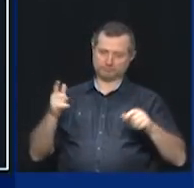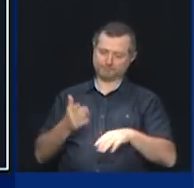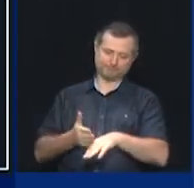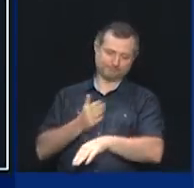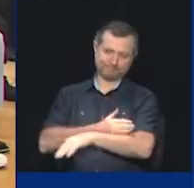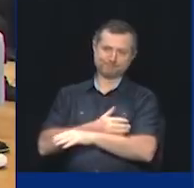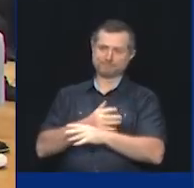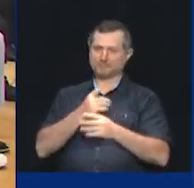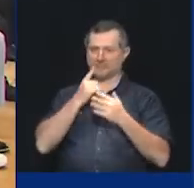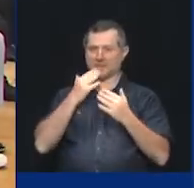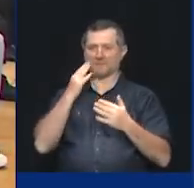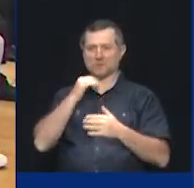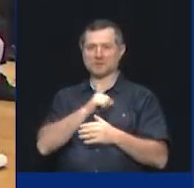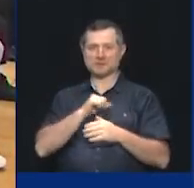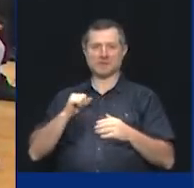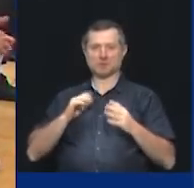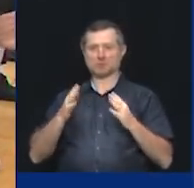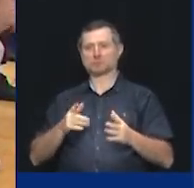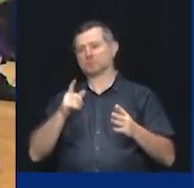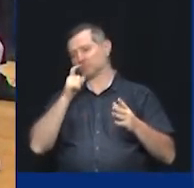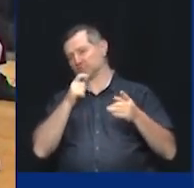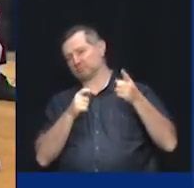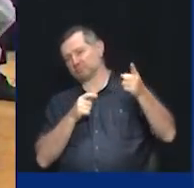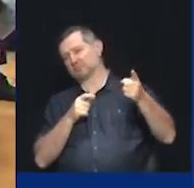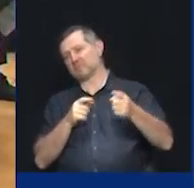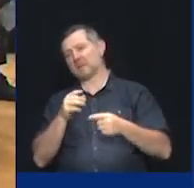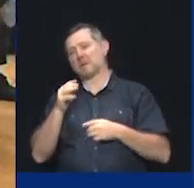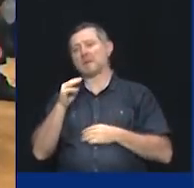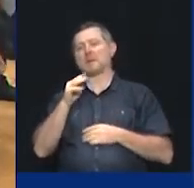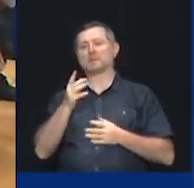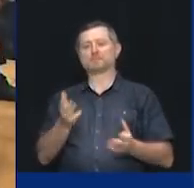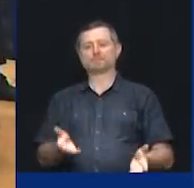Senator Zellner Myrie.